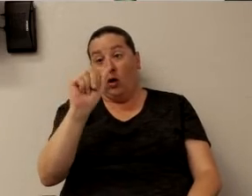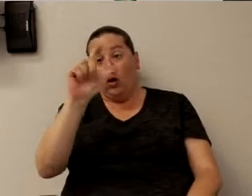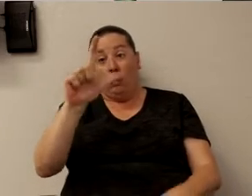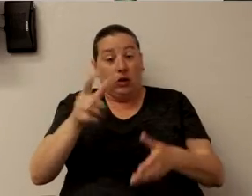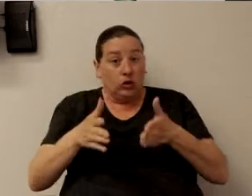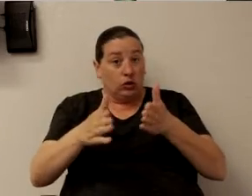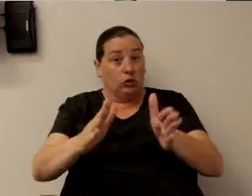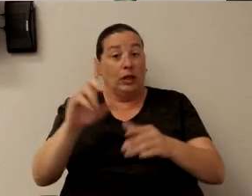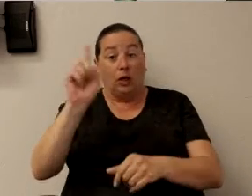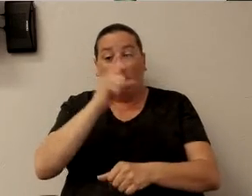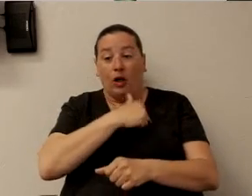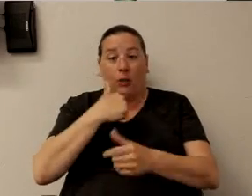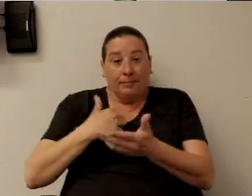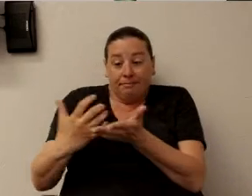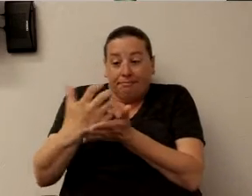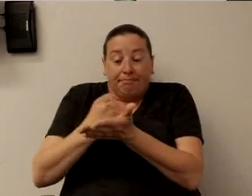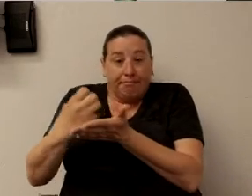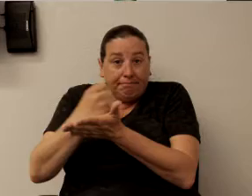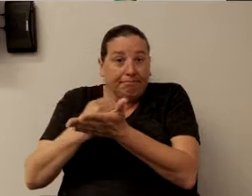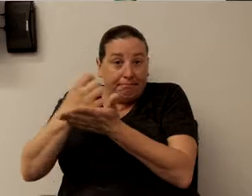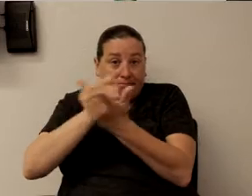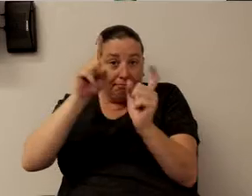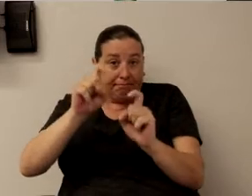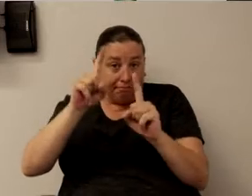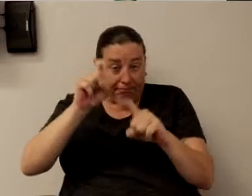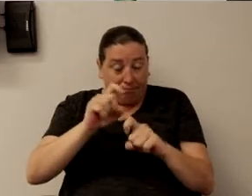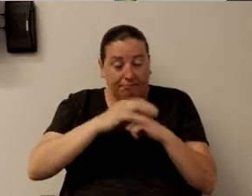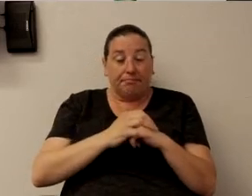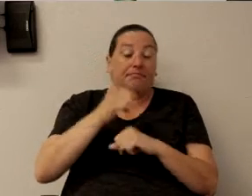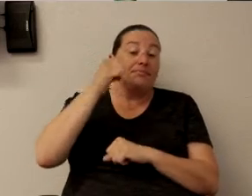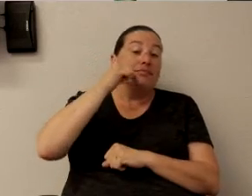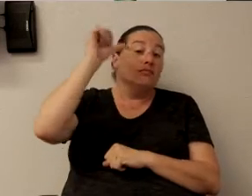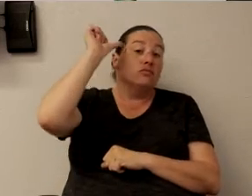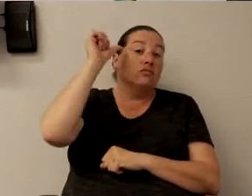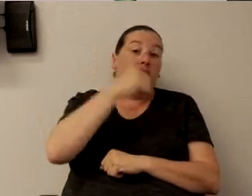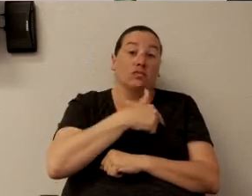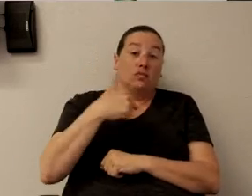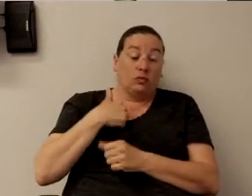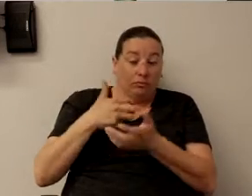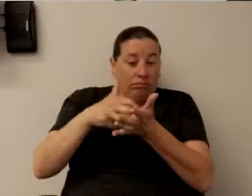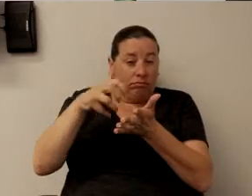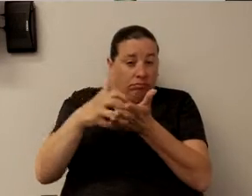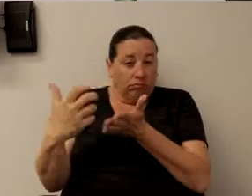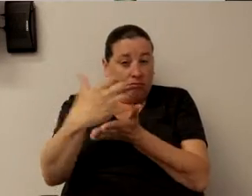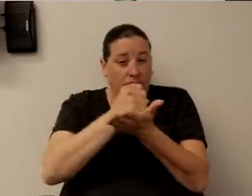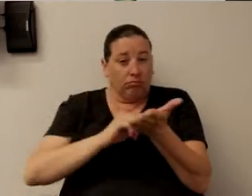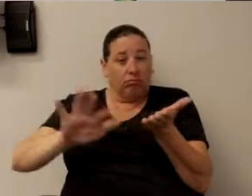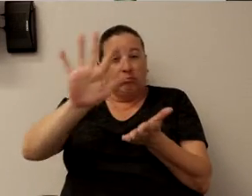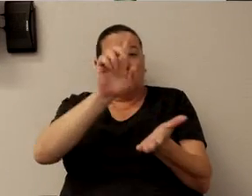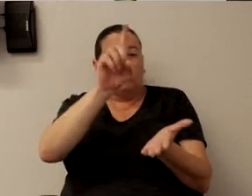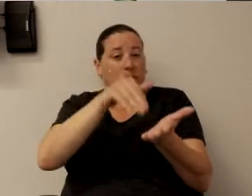site, as of yesterday, we've now collected roughly 1,900 specimens.